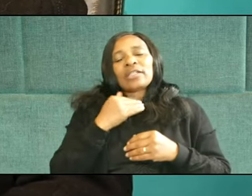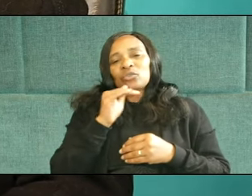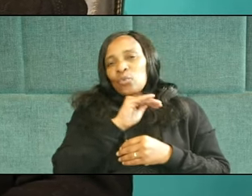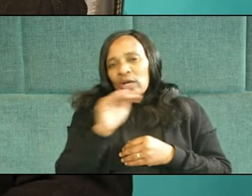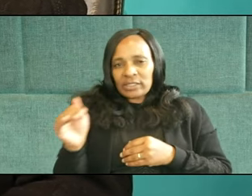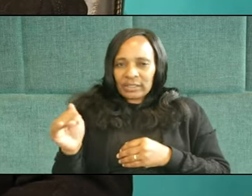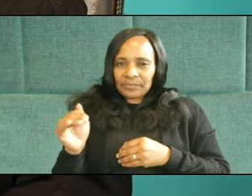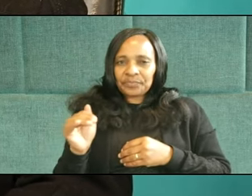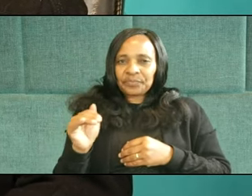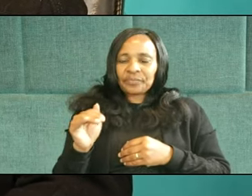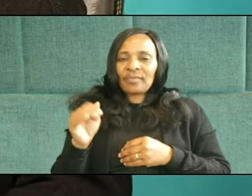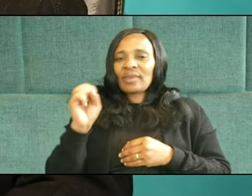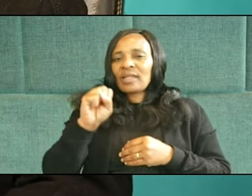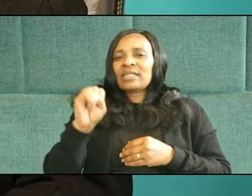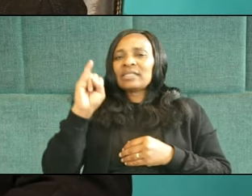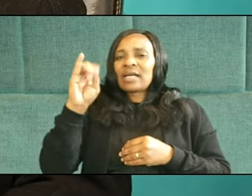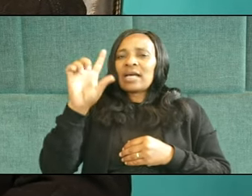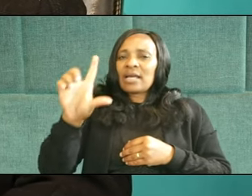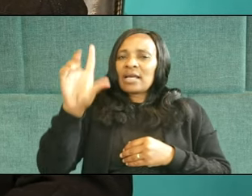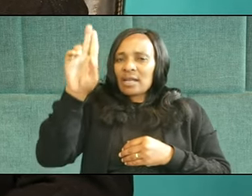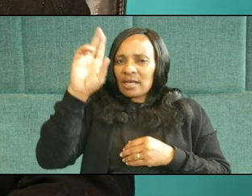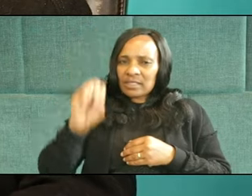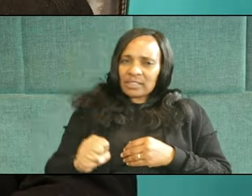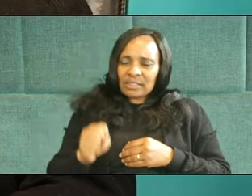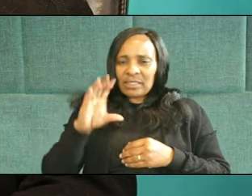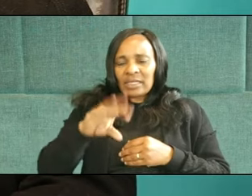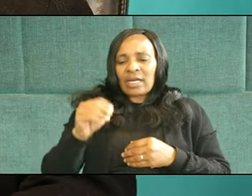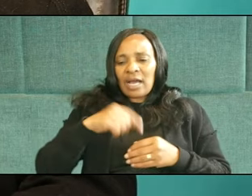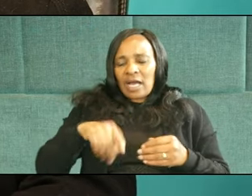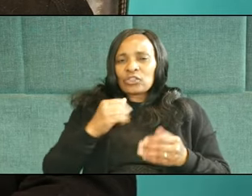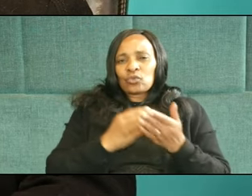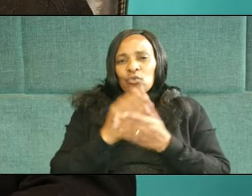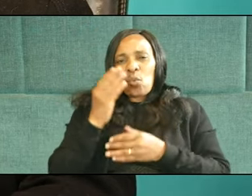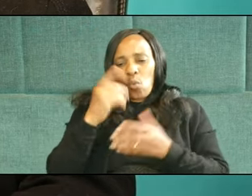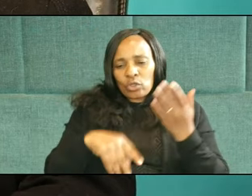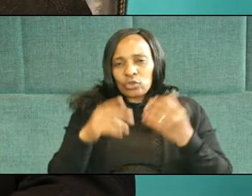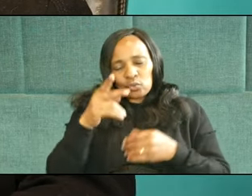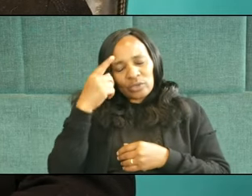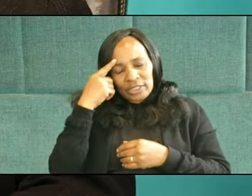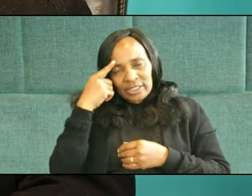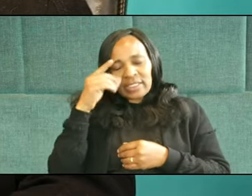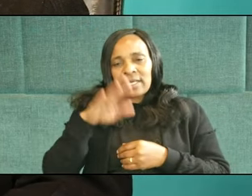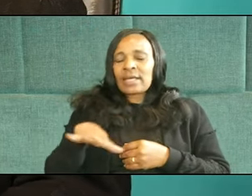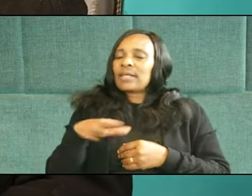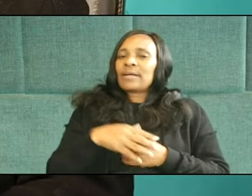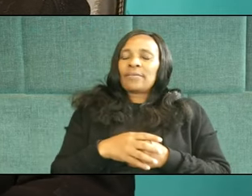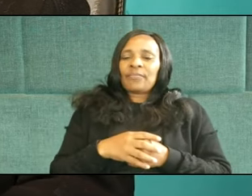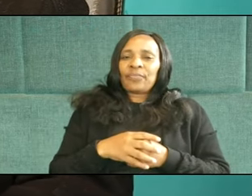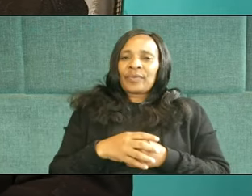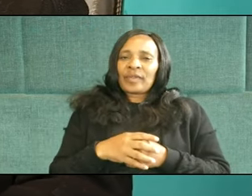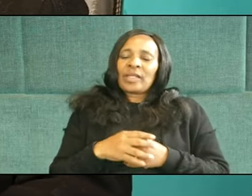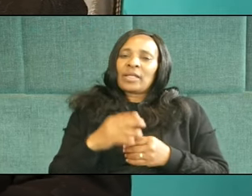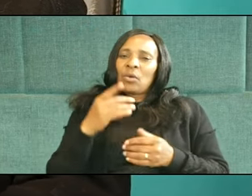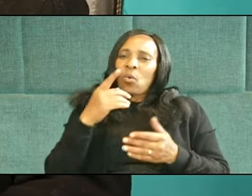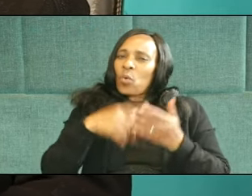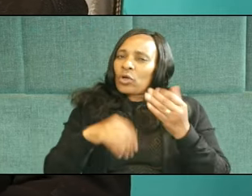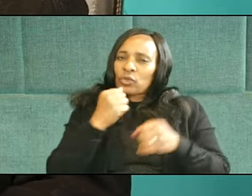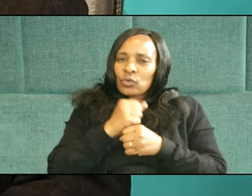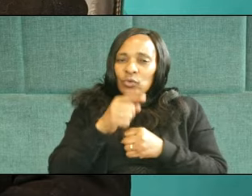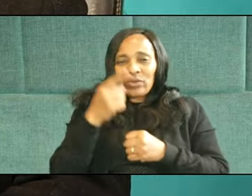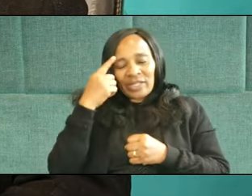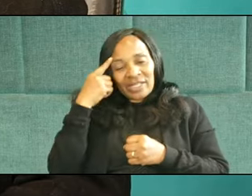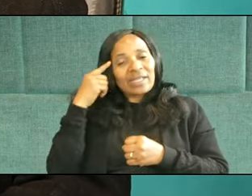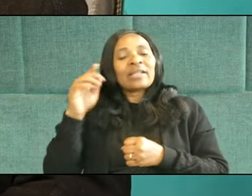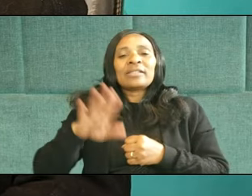ask Silas to take us through the What Do You Think section. So the What Do You Think section